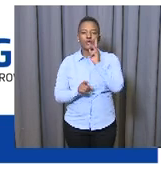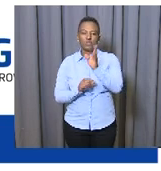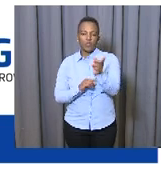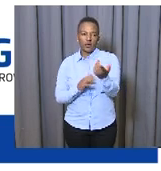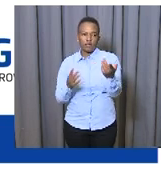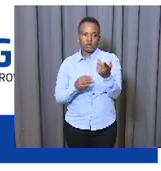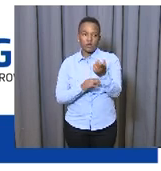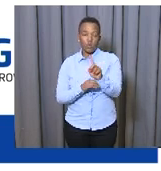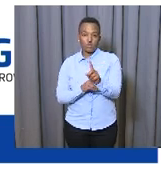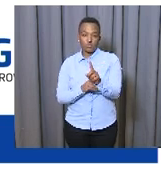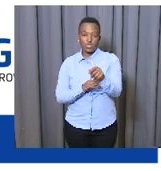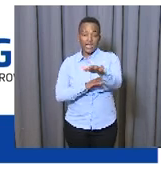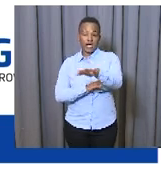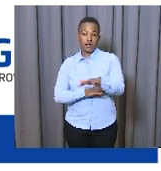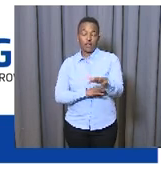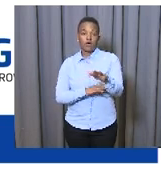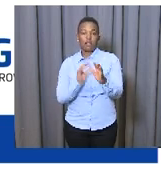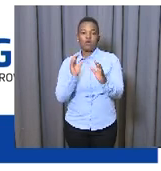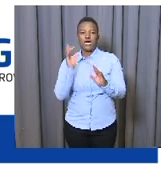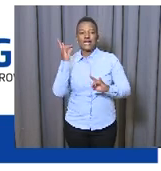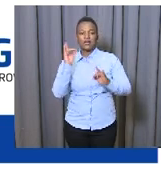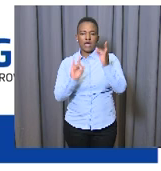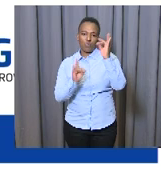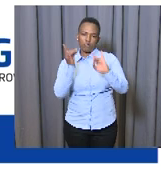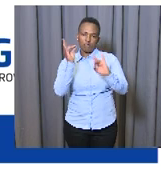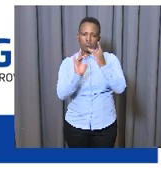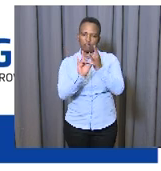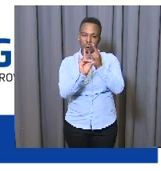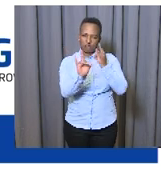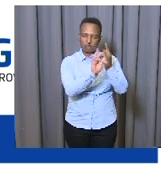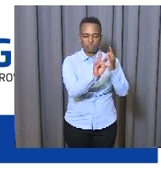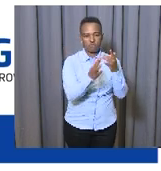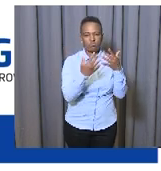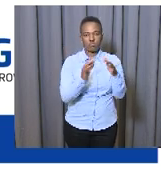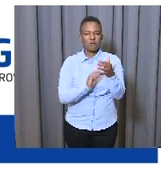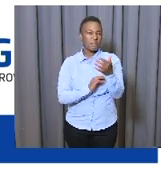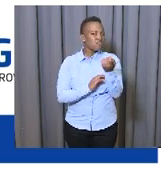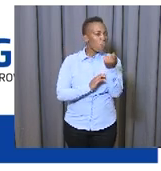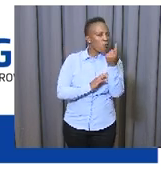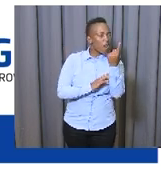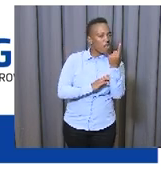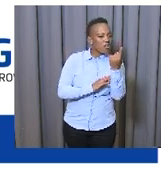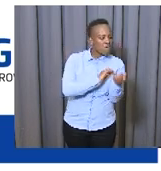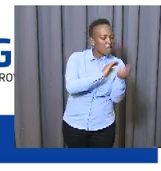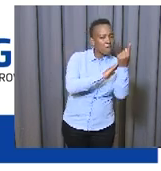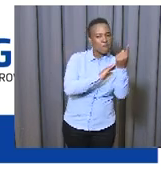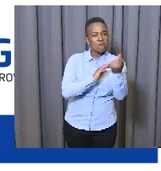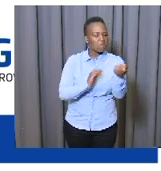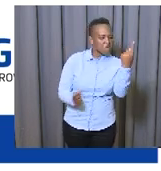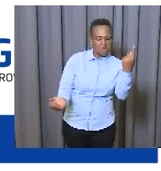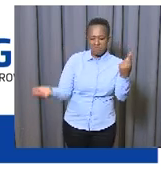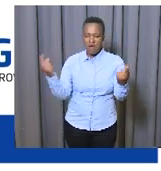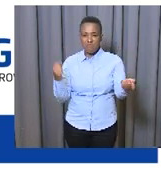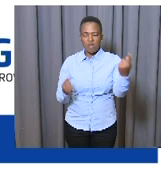be areas in townships where there may have been one or two cases. I want to show you in